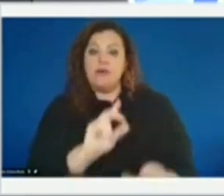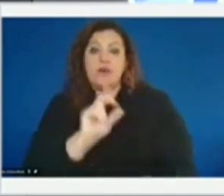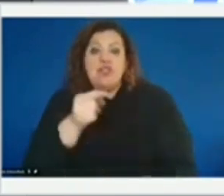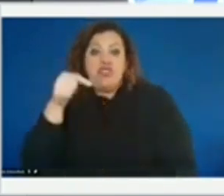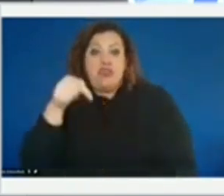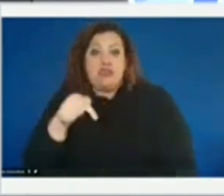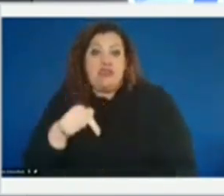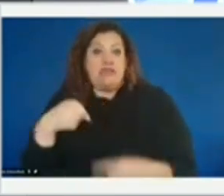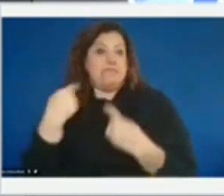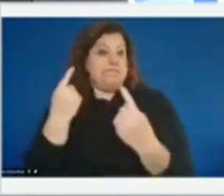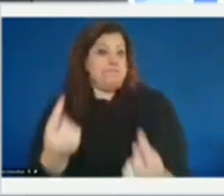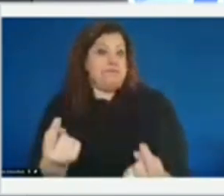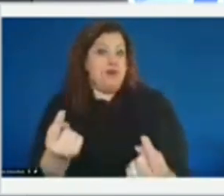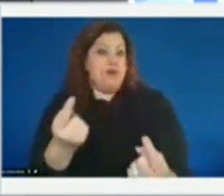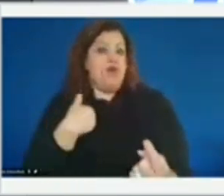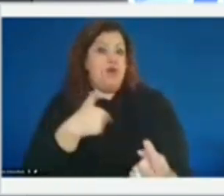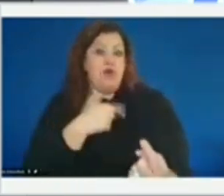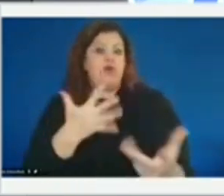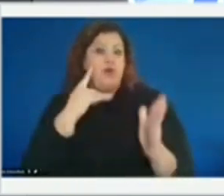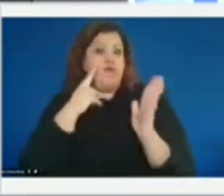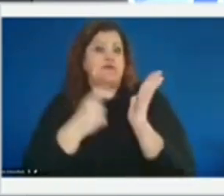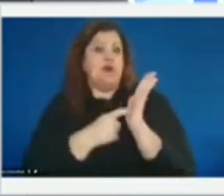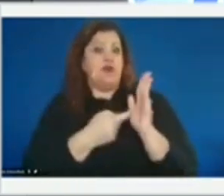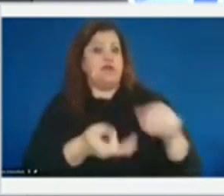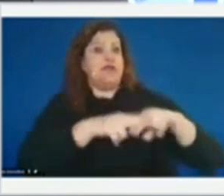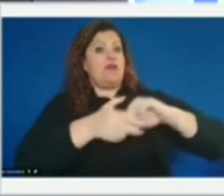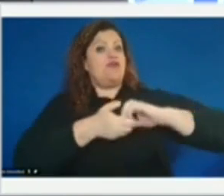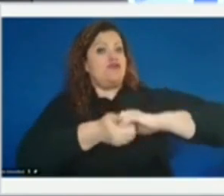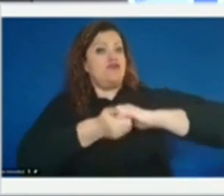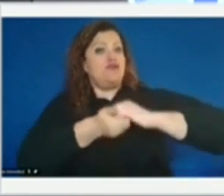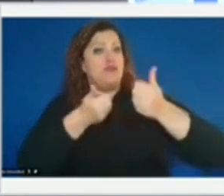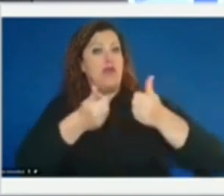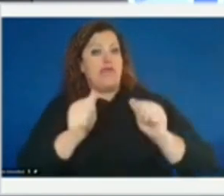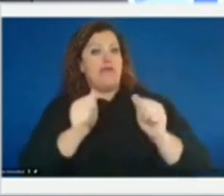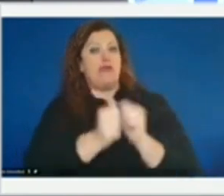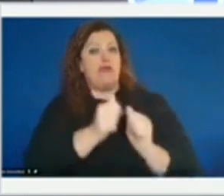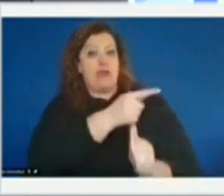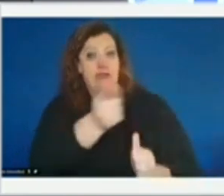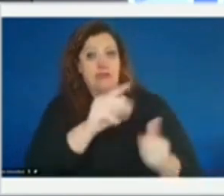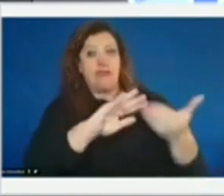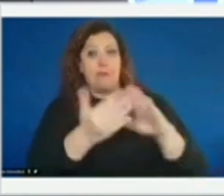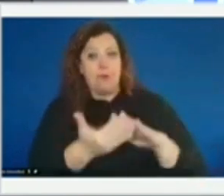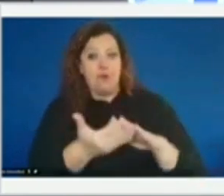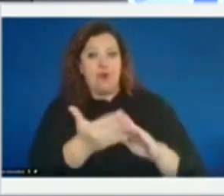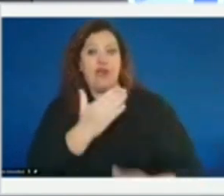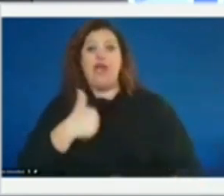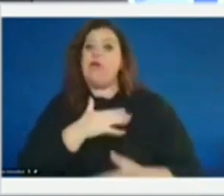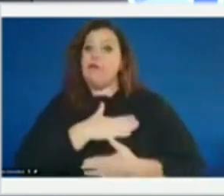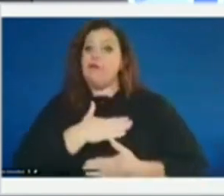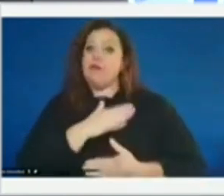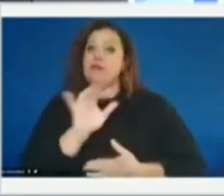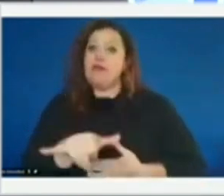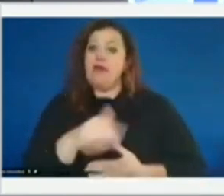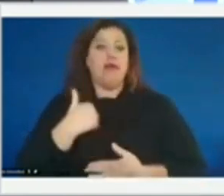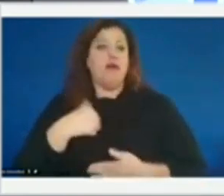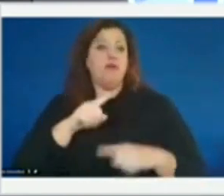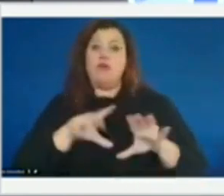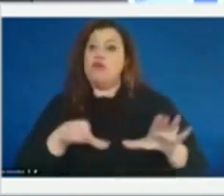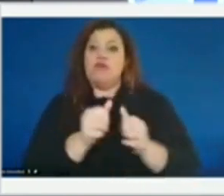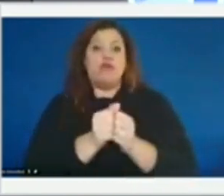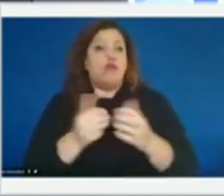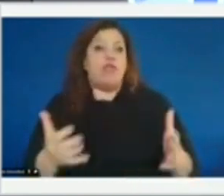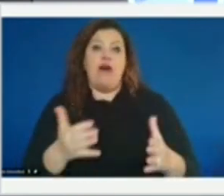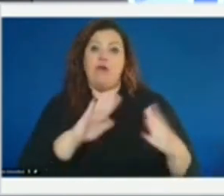far, we have noticed an increased collaborative effort with our community, and we appreciate that. We couldn't do it without the